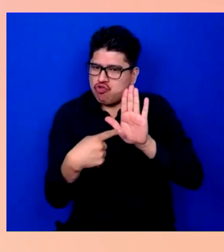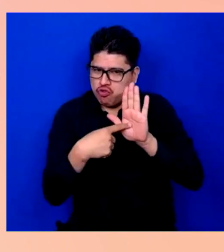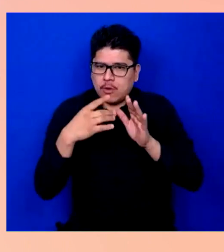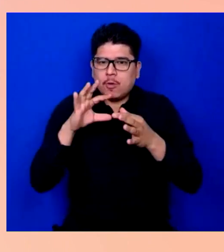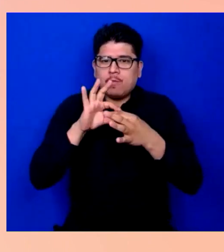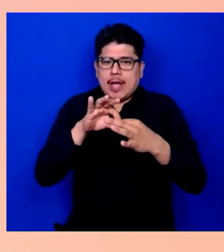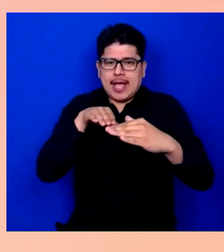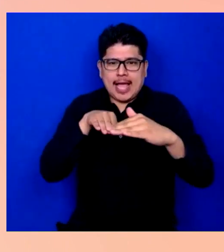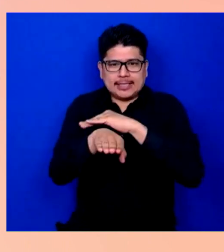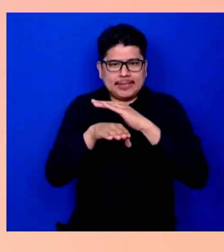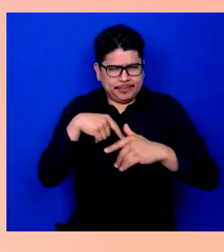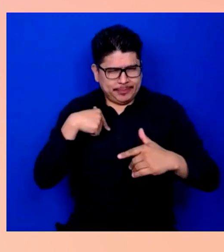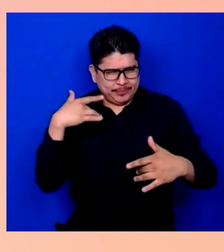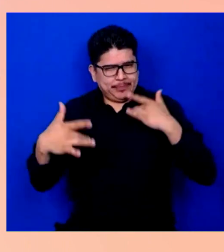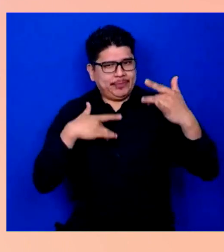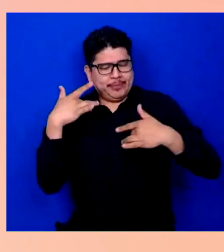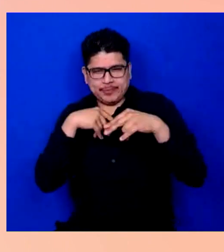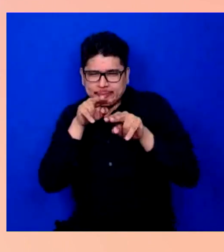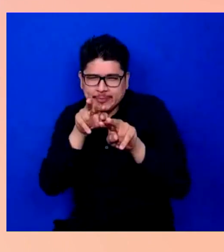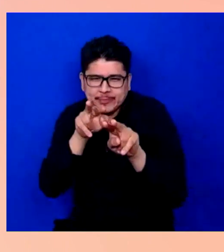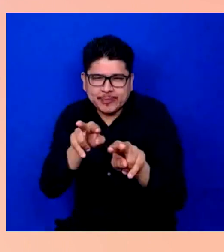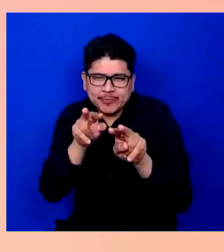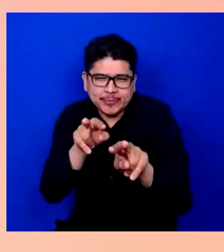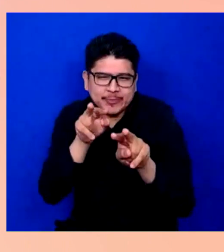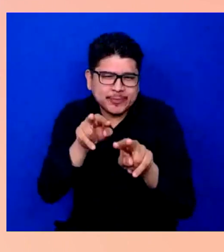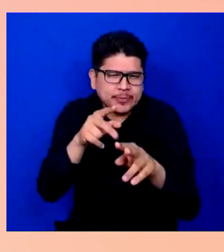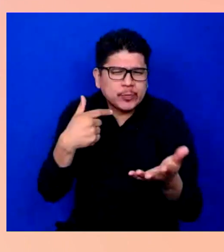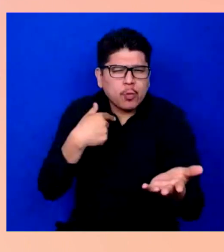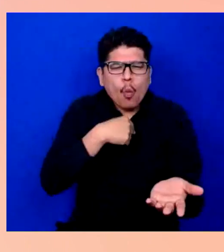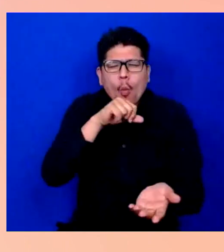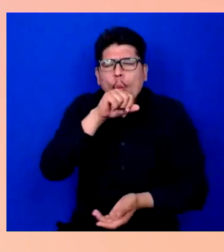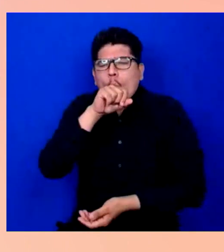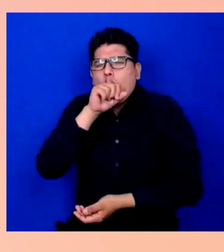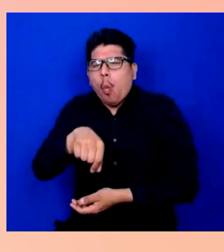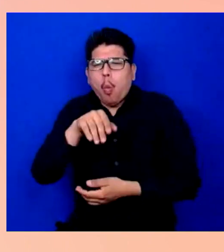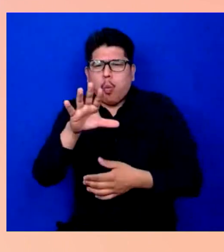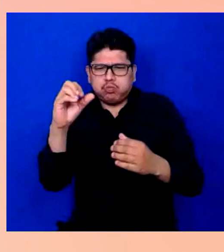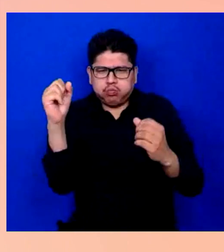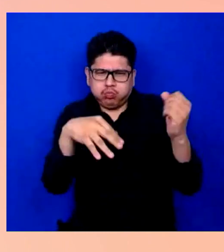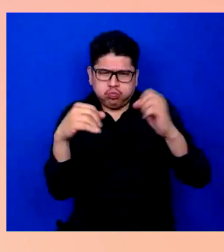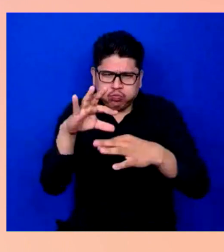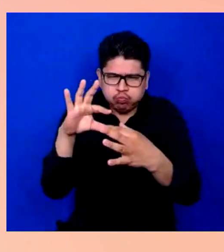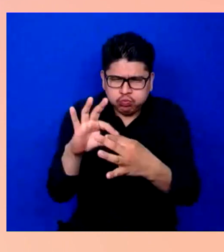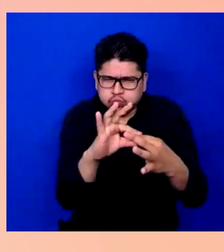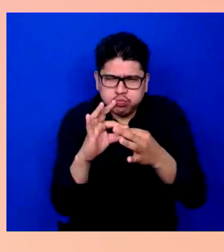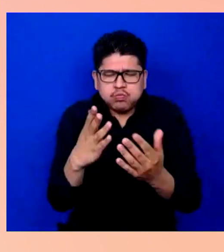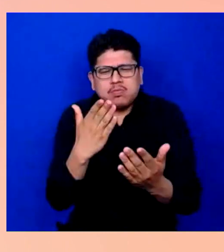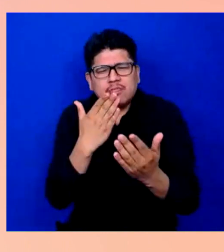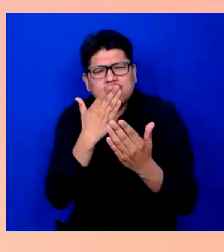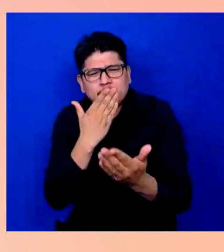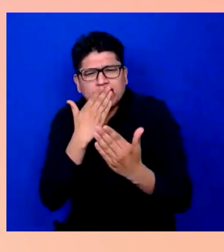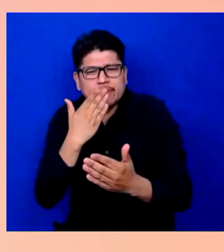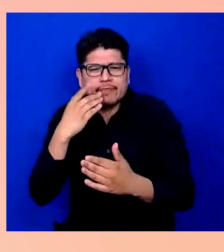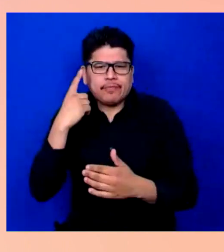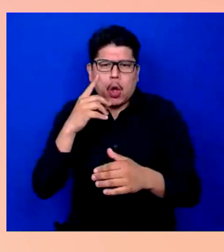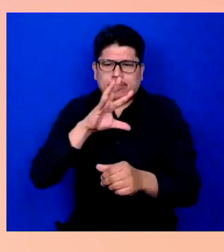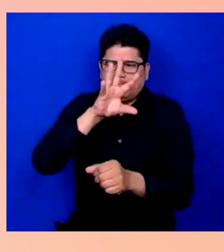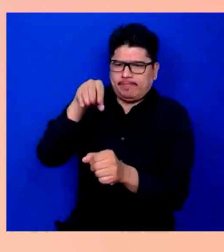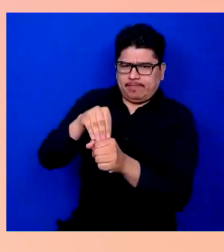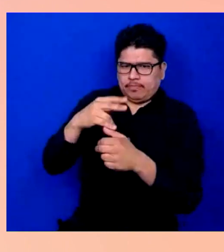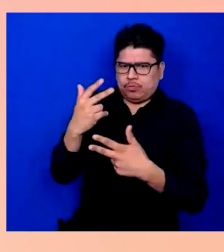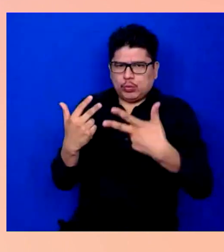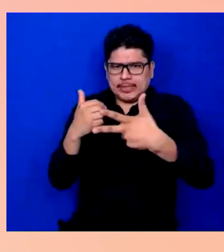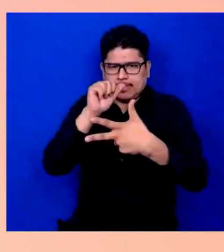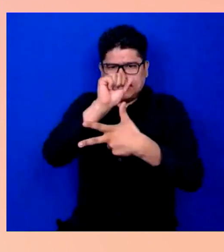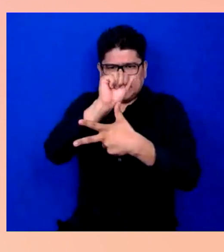And I also loved the coordination there. So thanks for each of you hitting parts of the AAA. I feel like we